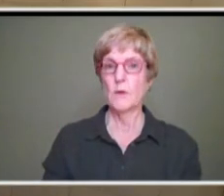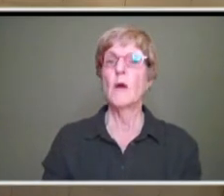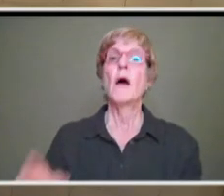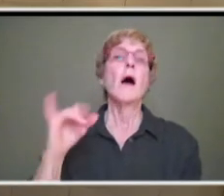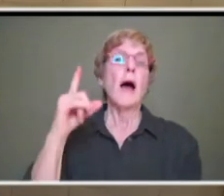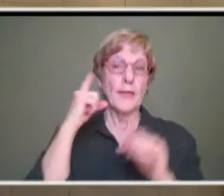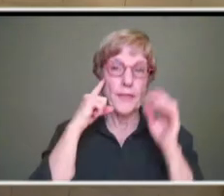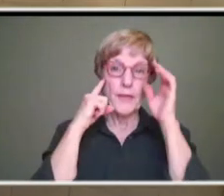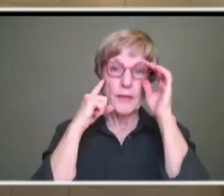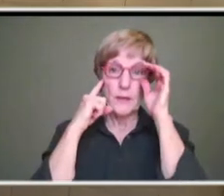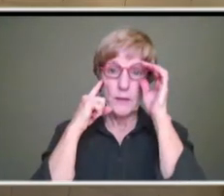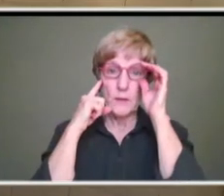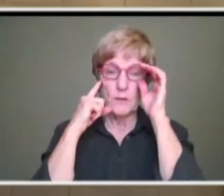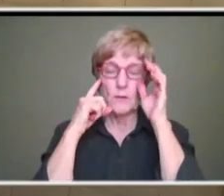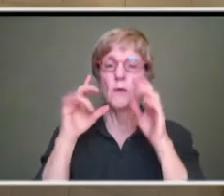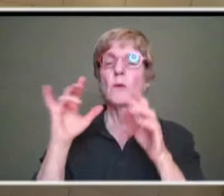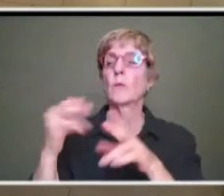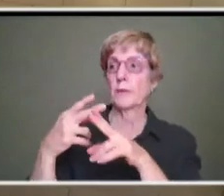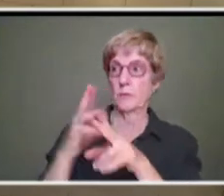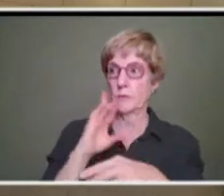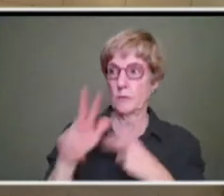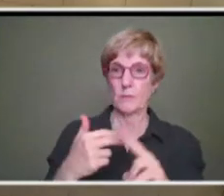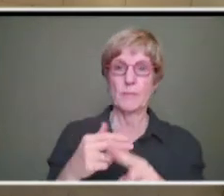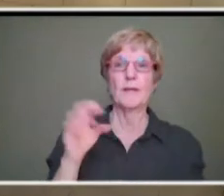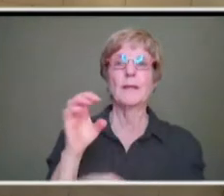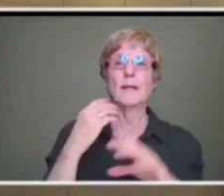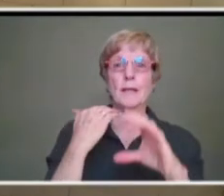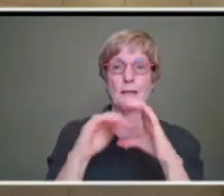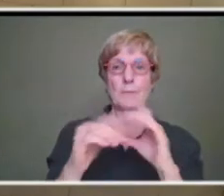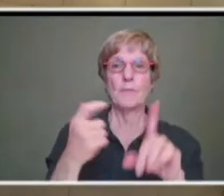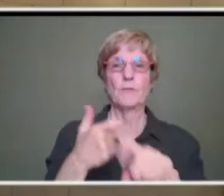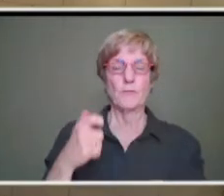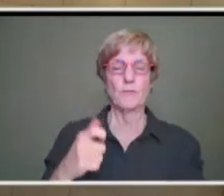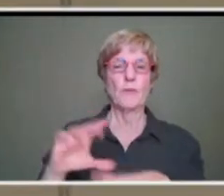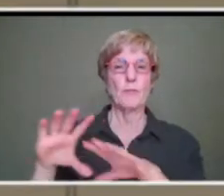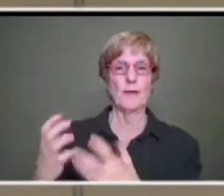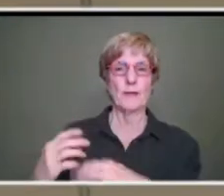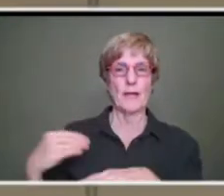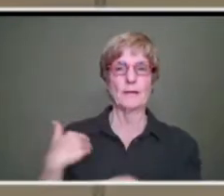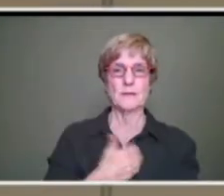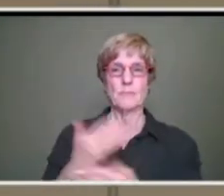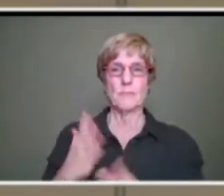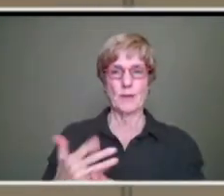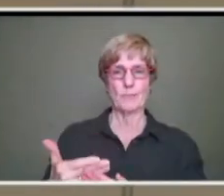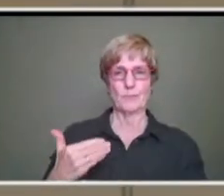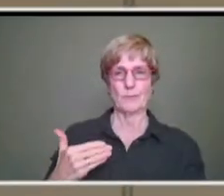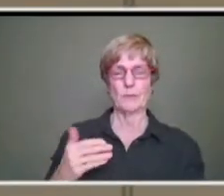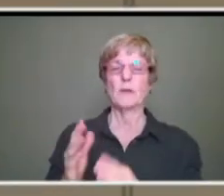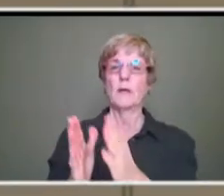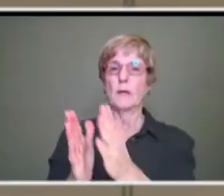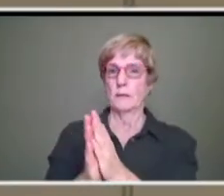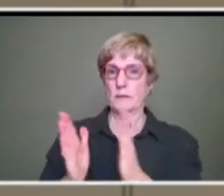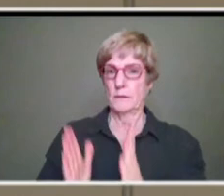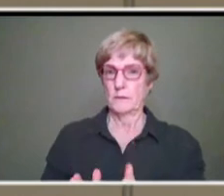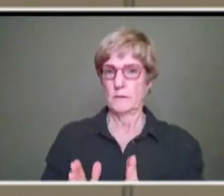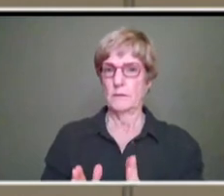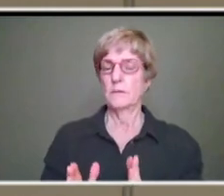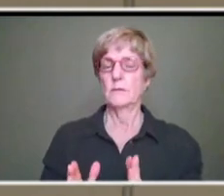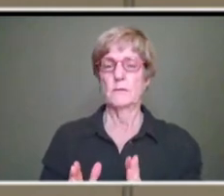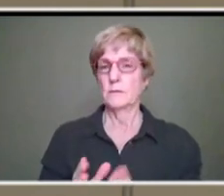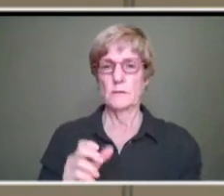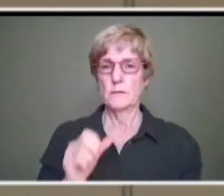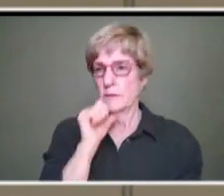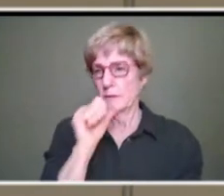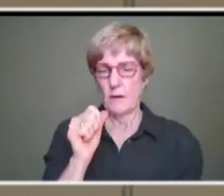uh what is being referenced is an email we received from a council member earlier the petitioner is not making that